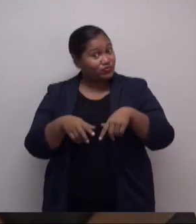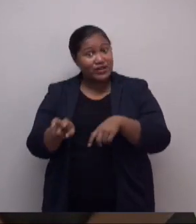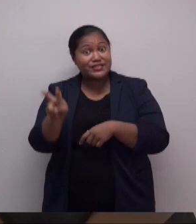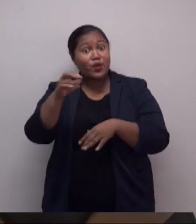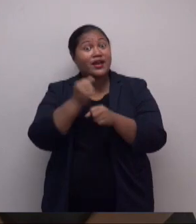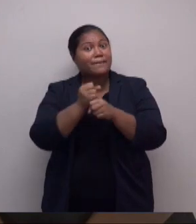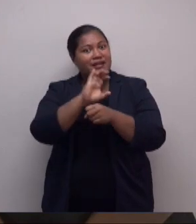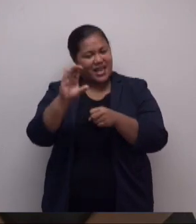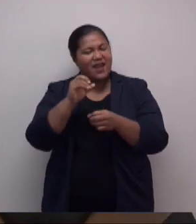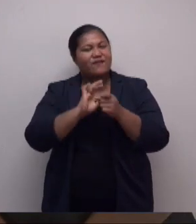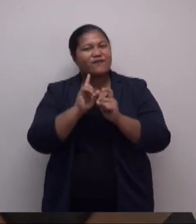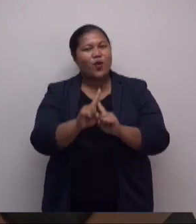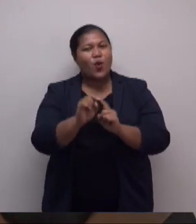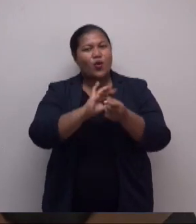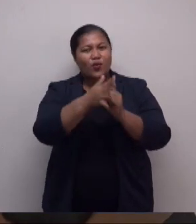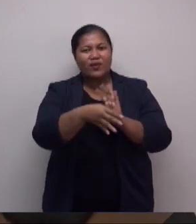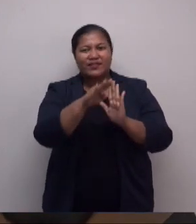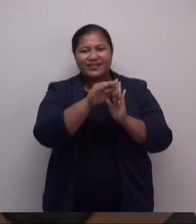compliant, such as FijiLink.